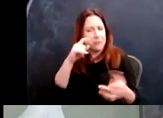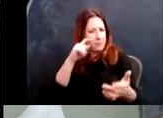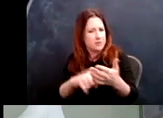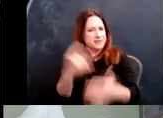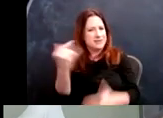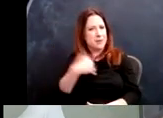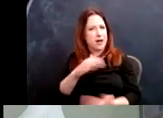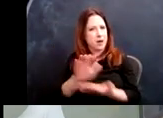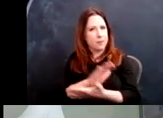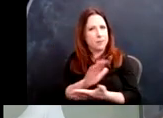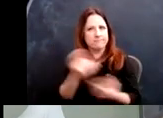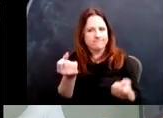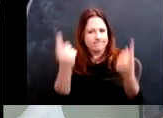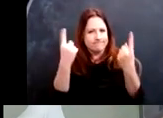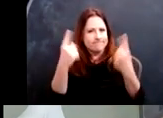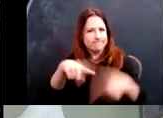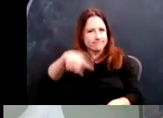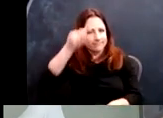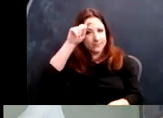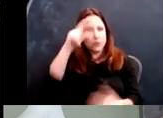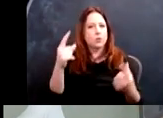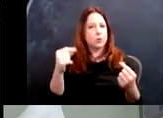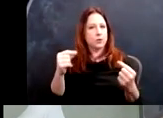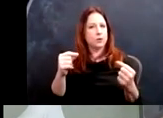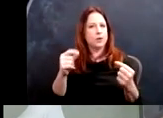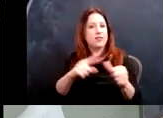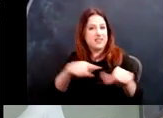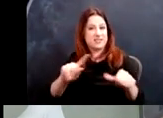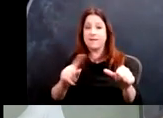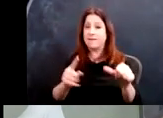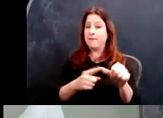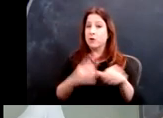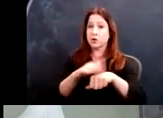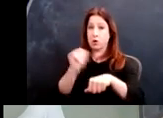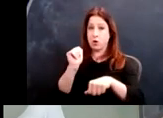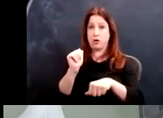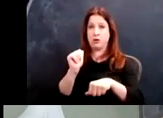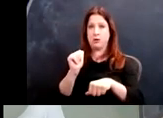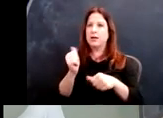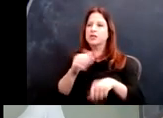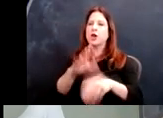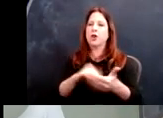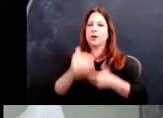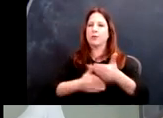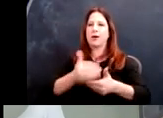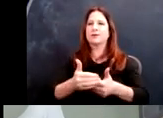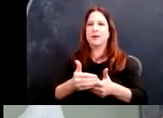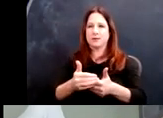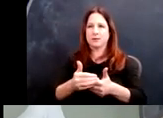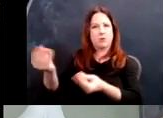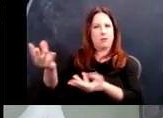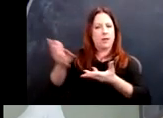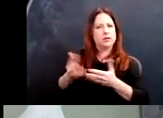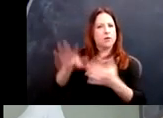that doesn't make sense to you, but you have questions about, know that this is our first call. We'll be learning as we're going forward. So do give